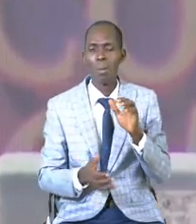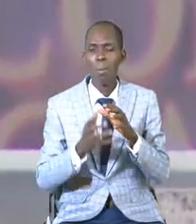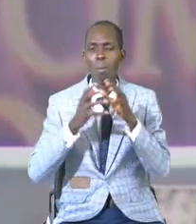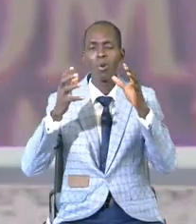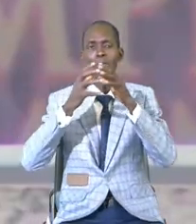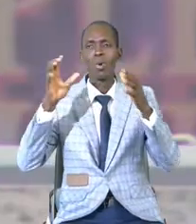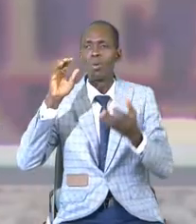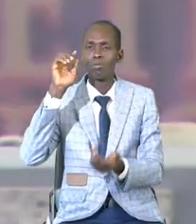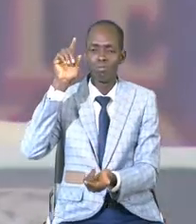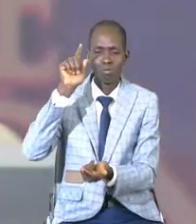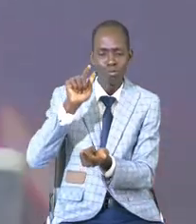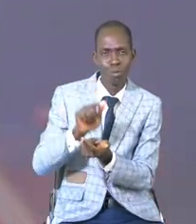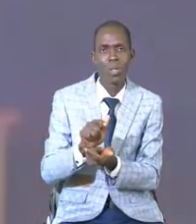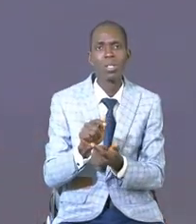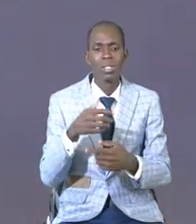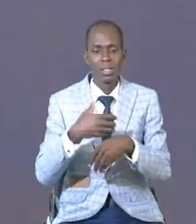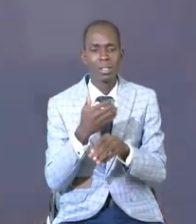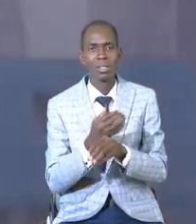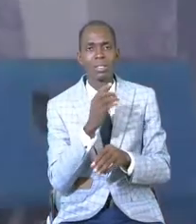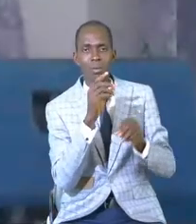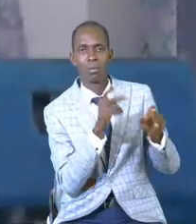a personality, but now we talk